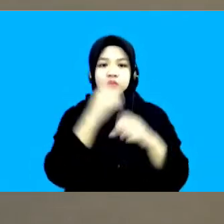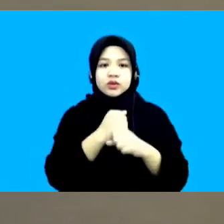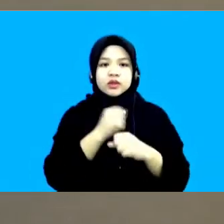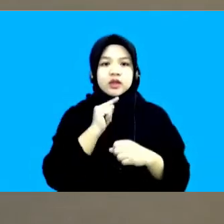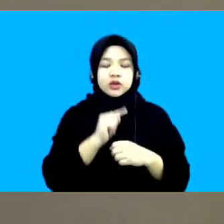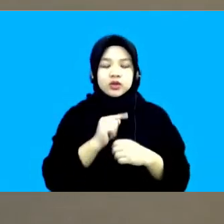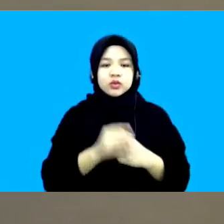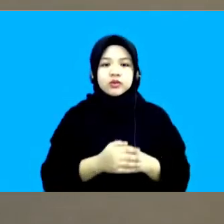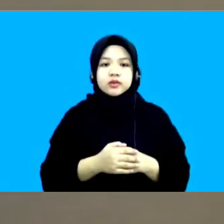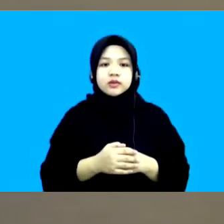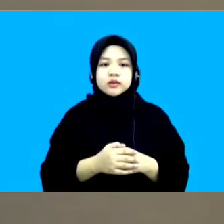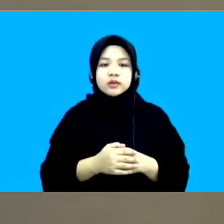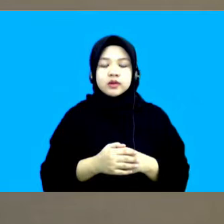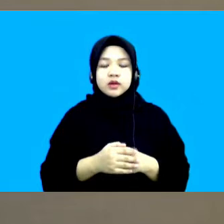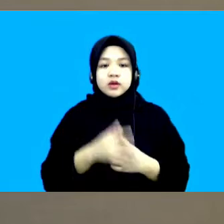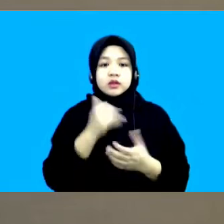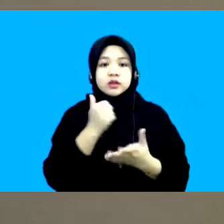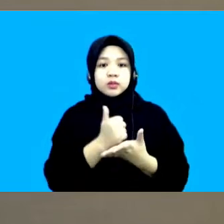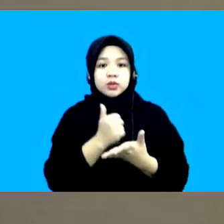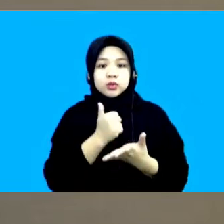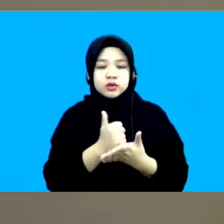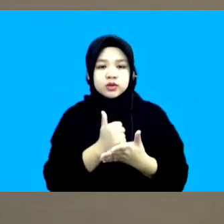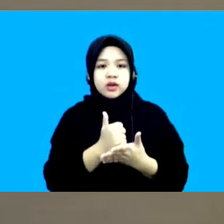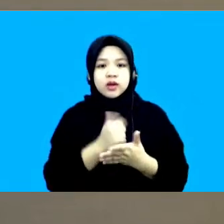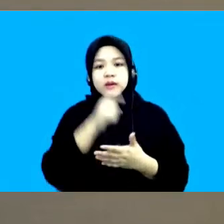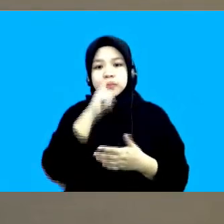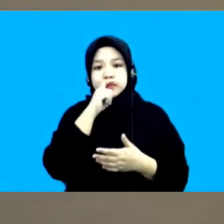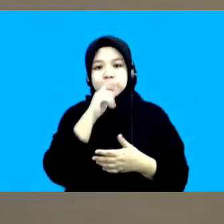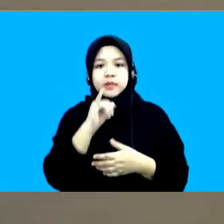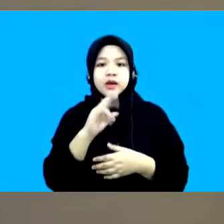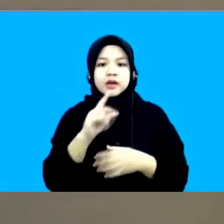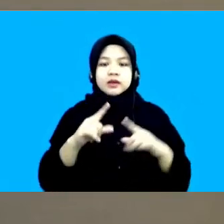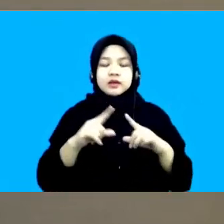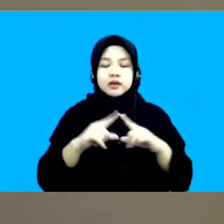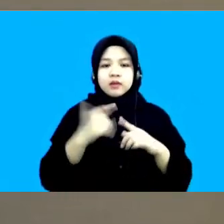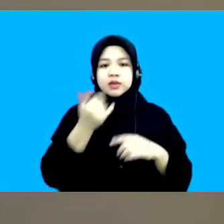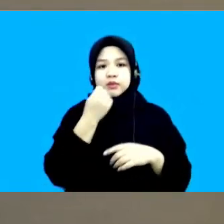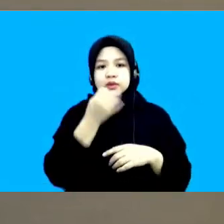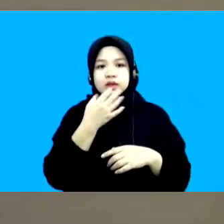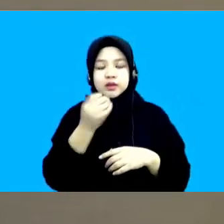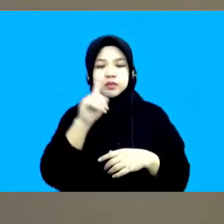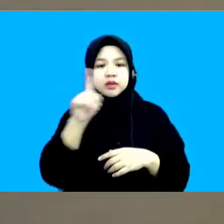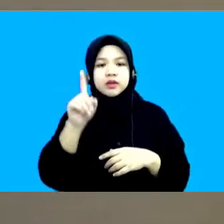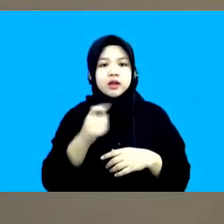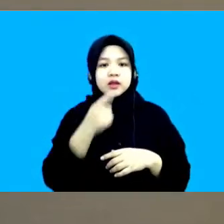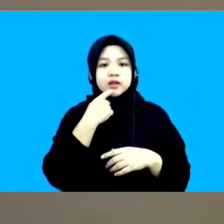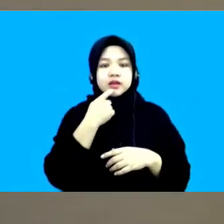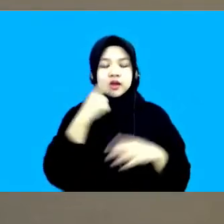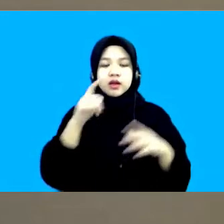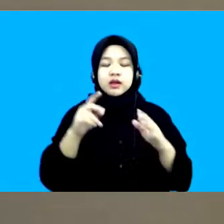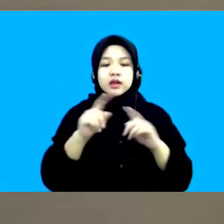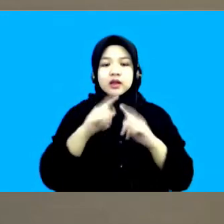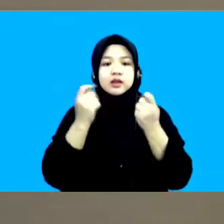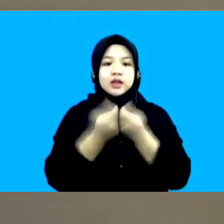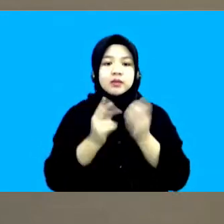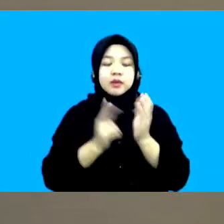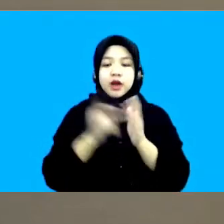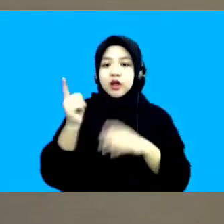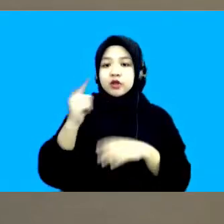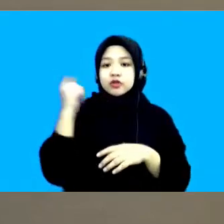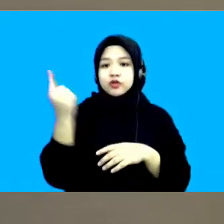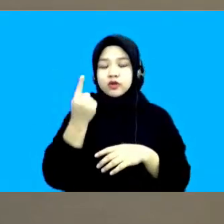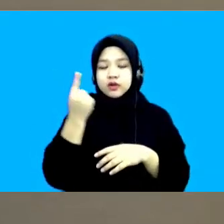this exercise with their committees, with people who talk to the citizens, and there are senses of what's going